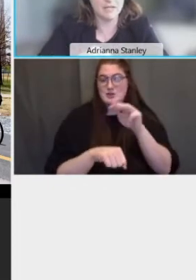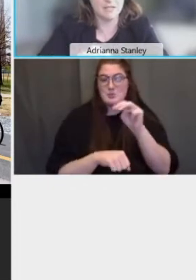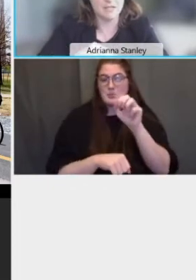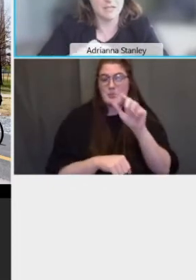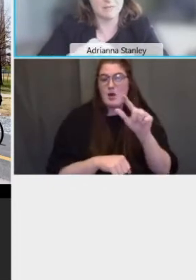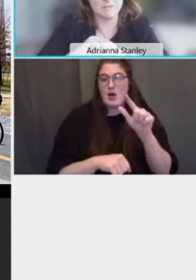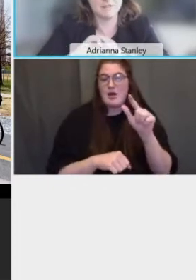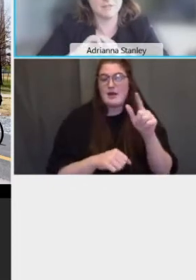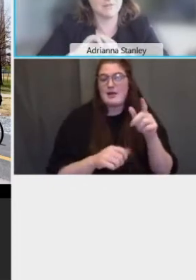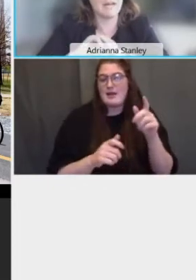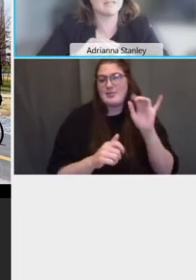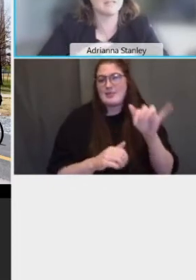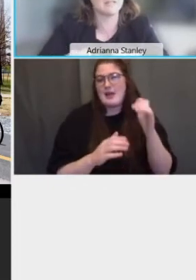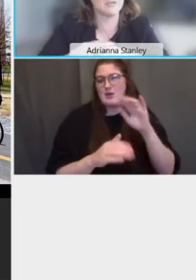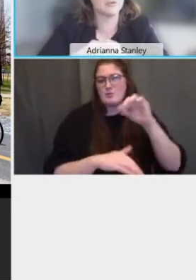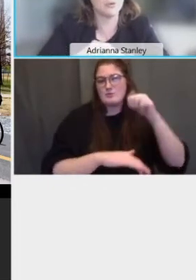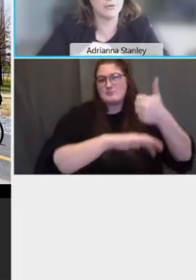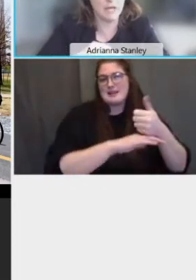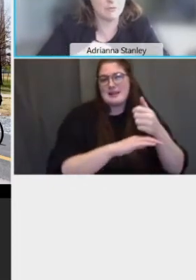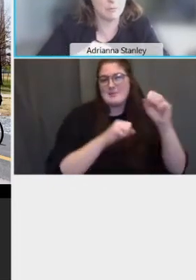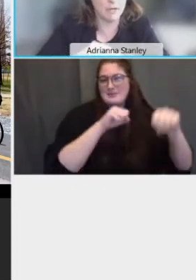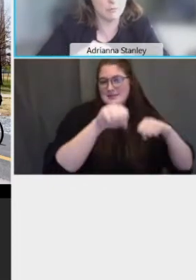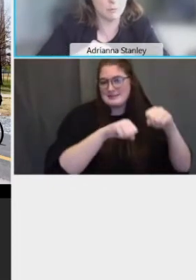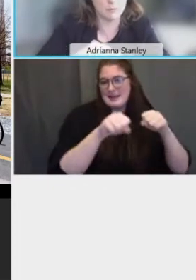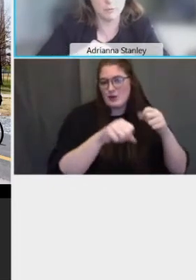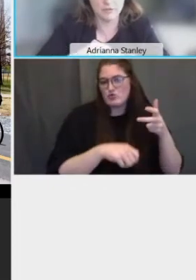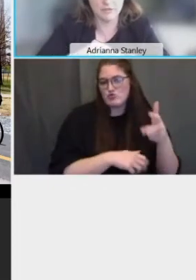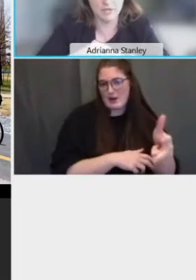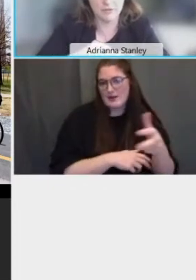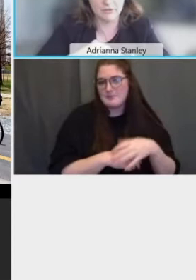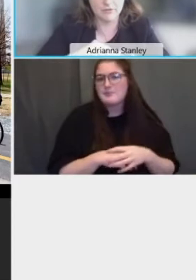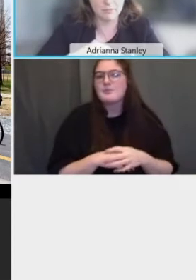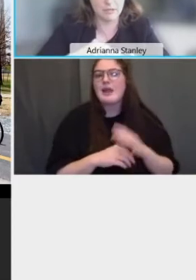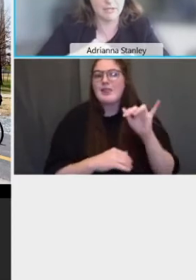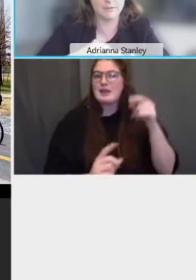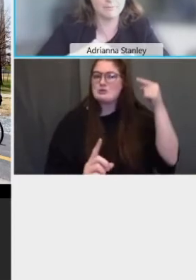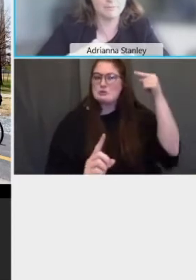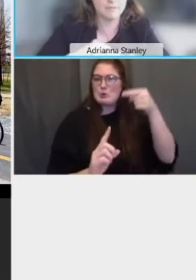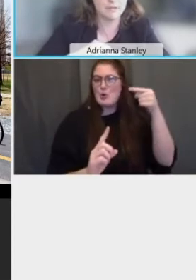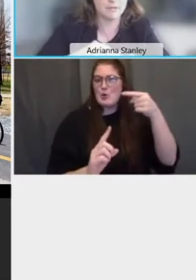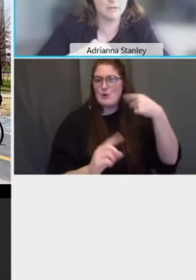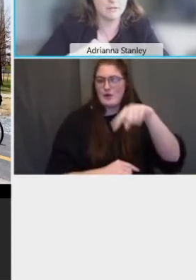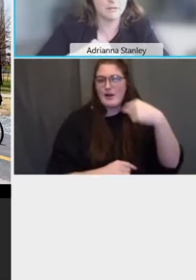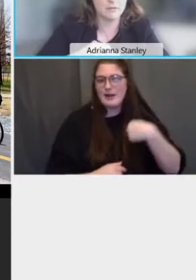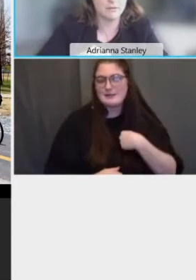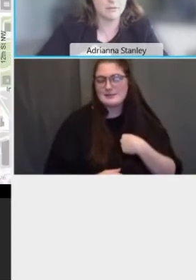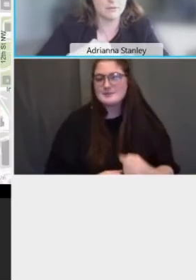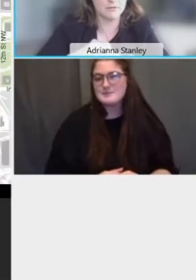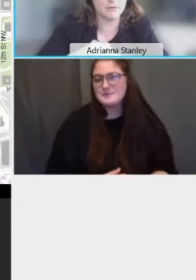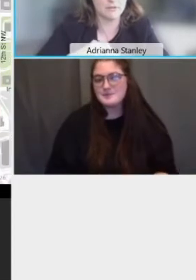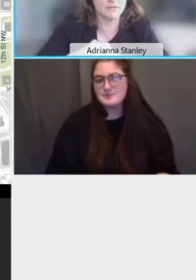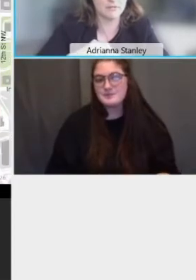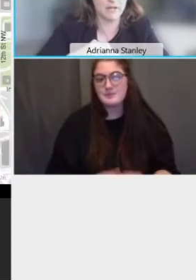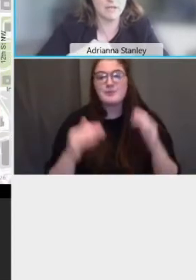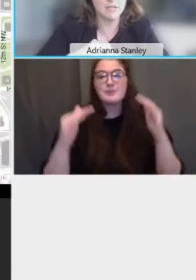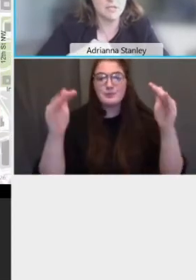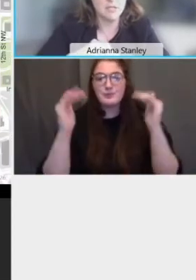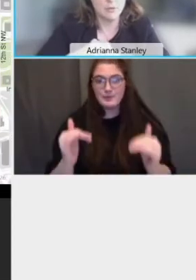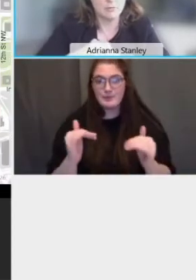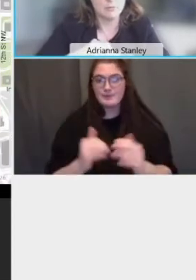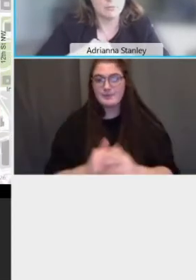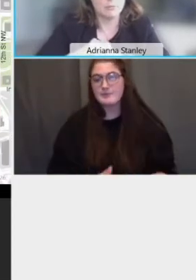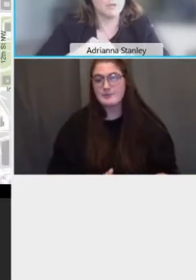track. So that's the goal that we have in mind when we were putting together this plan. We go to the next